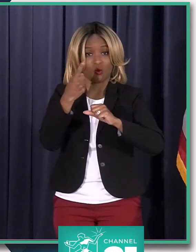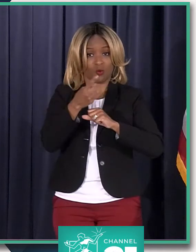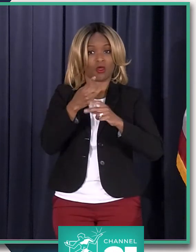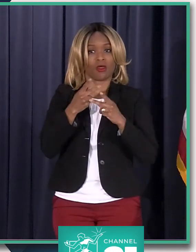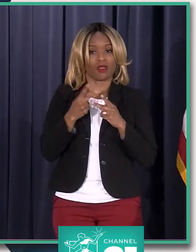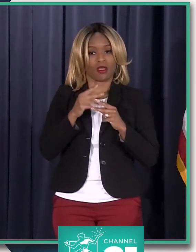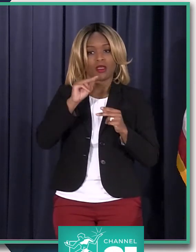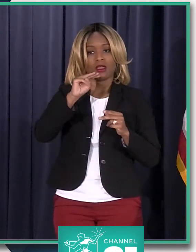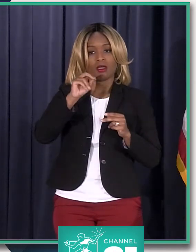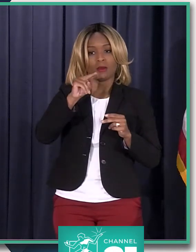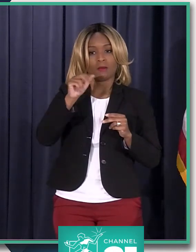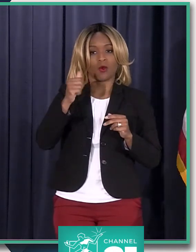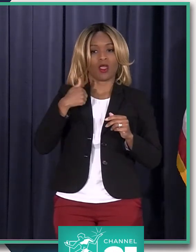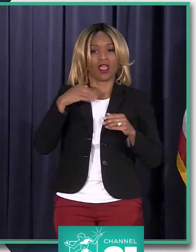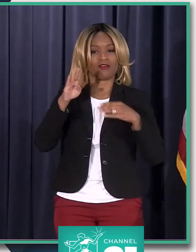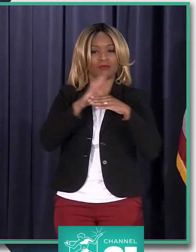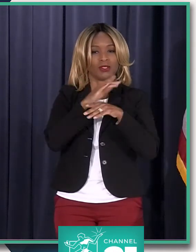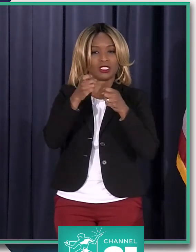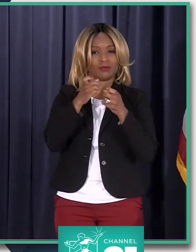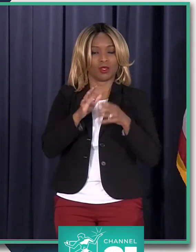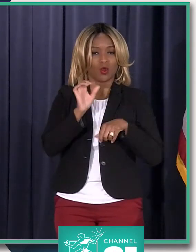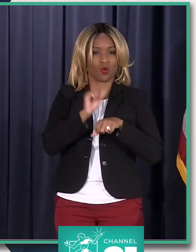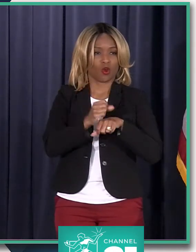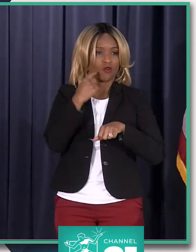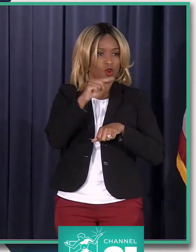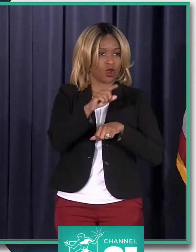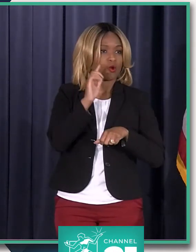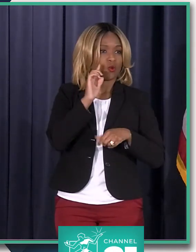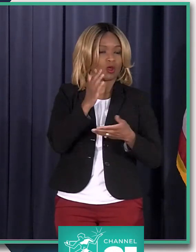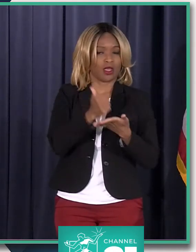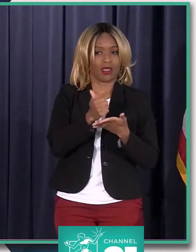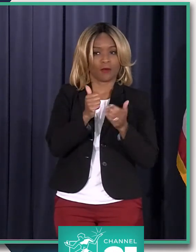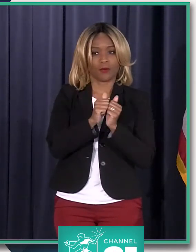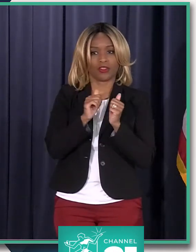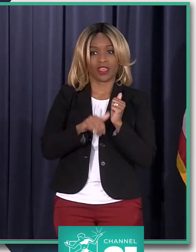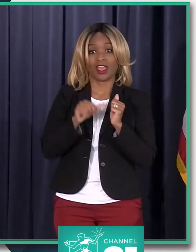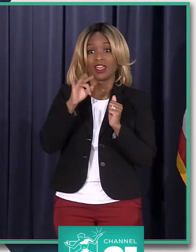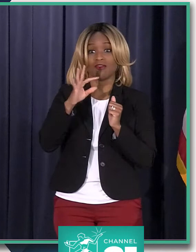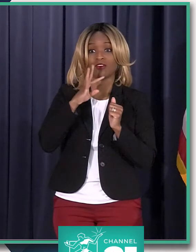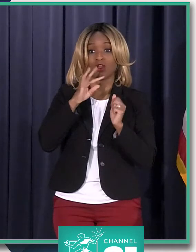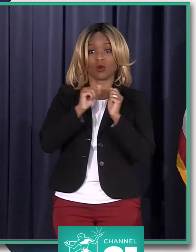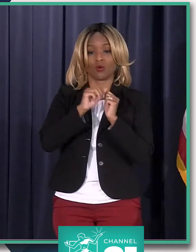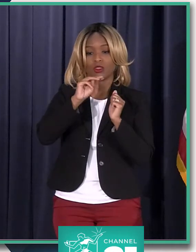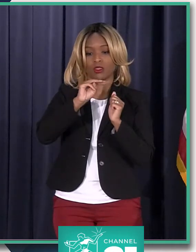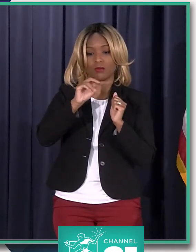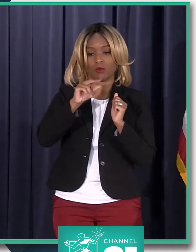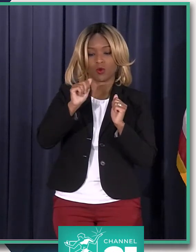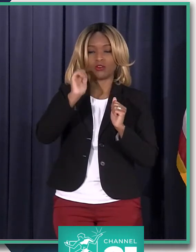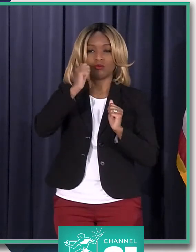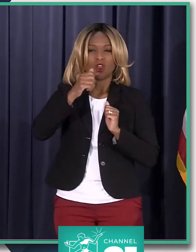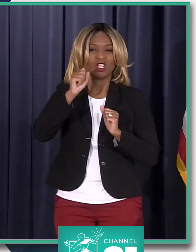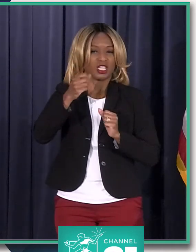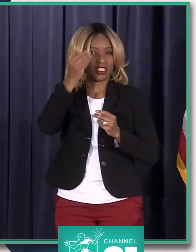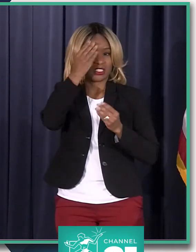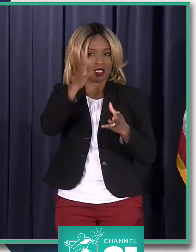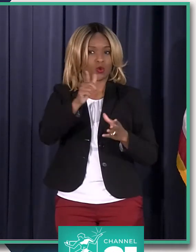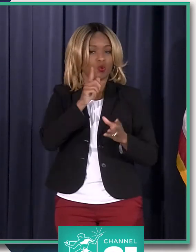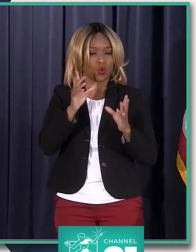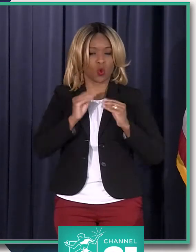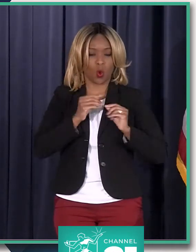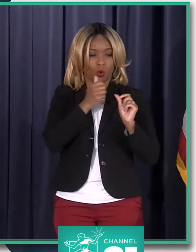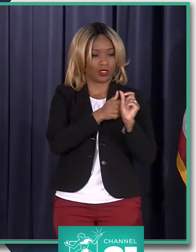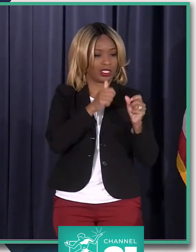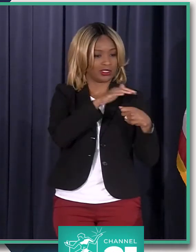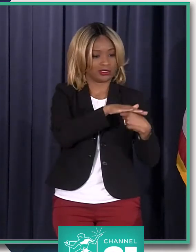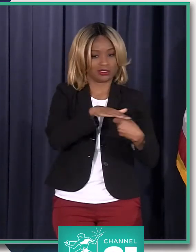has a business manager who works for her that'll help facilitate that. But if you talk to Mona tomorrow, she can tell you who owns every one of those properties.